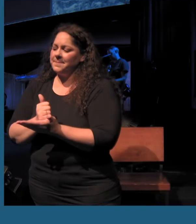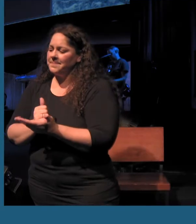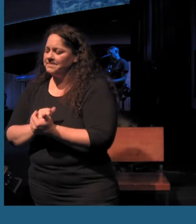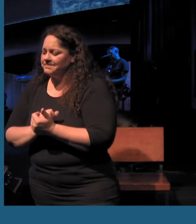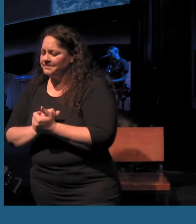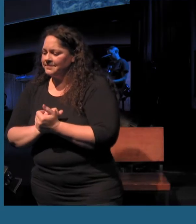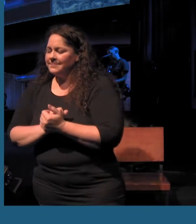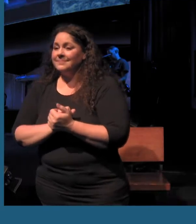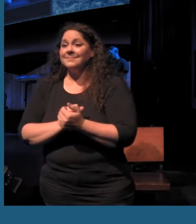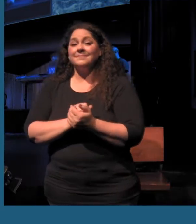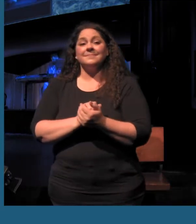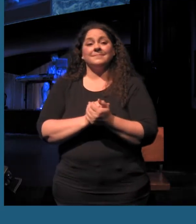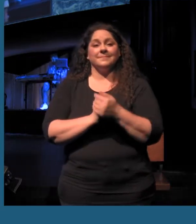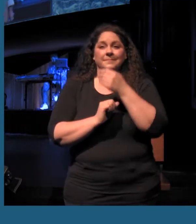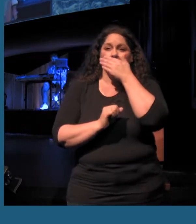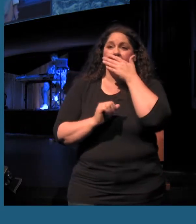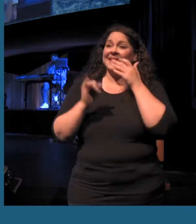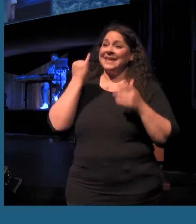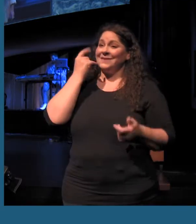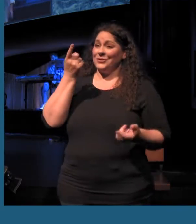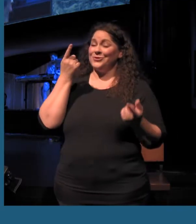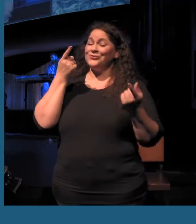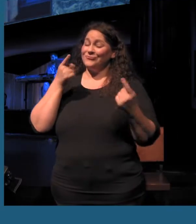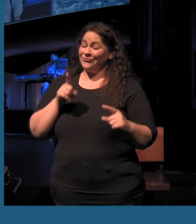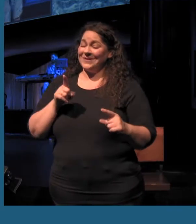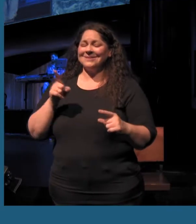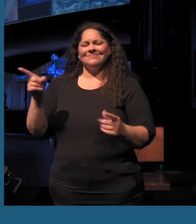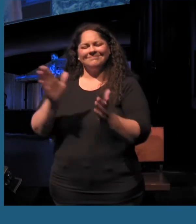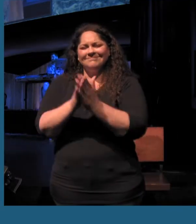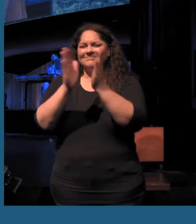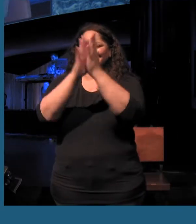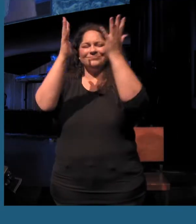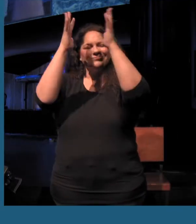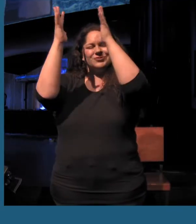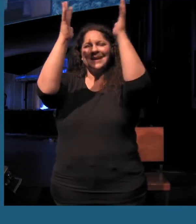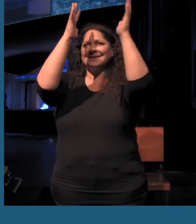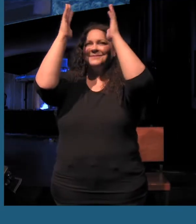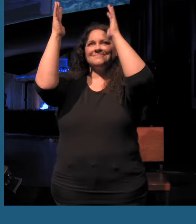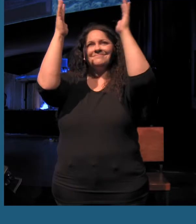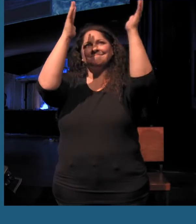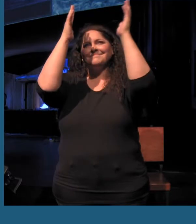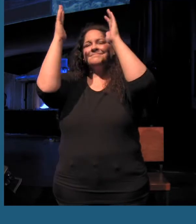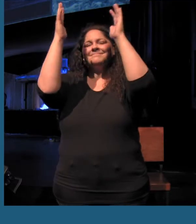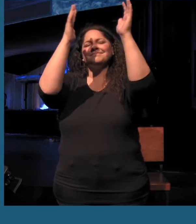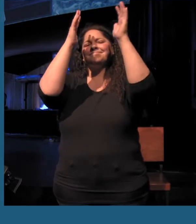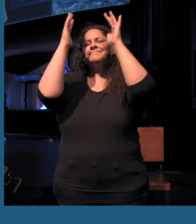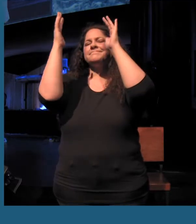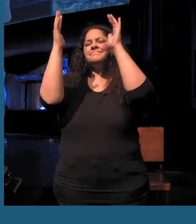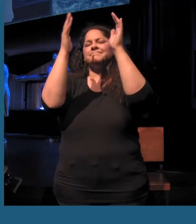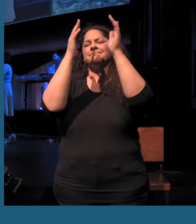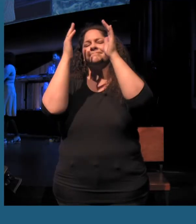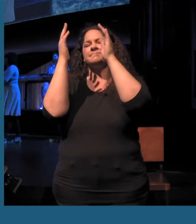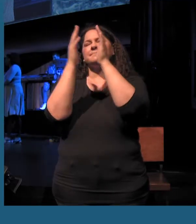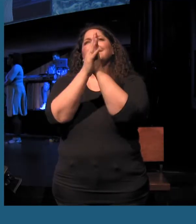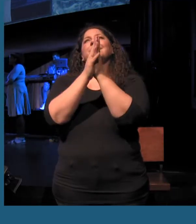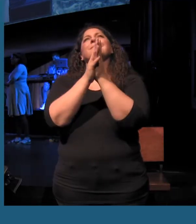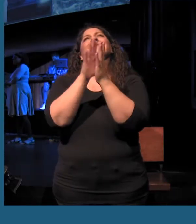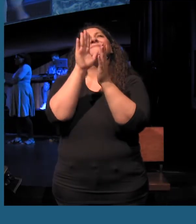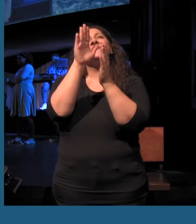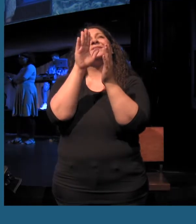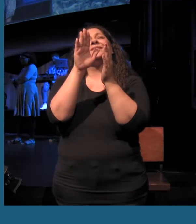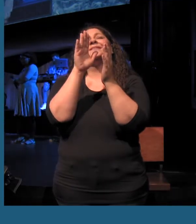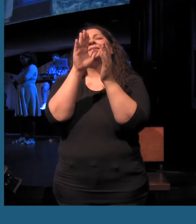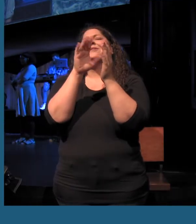if you agree with that heart's cry, would you just give it up to the God right now? Oh, Jesus. God, we are asking